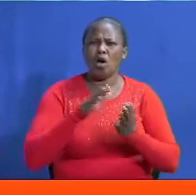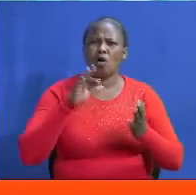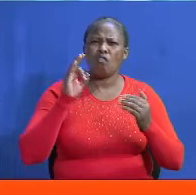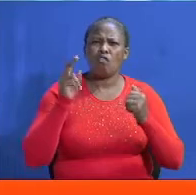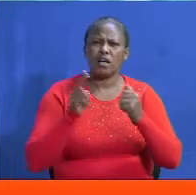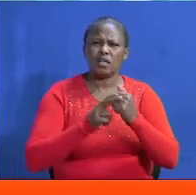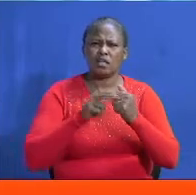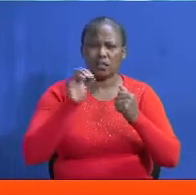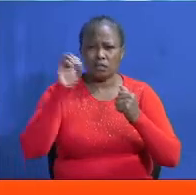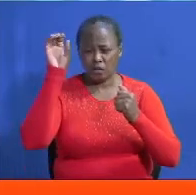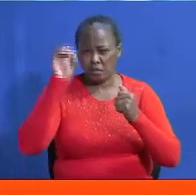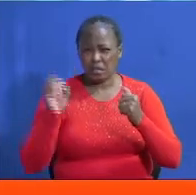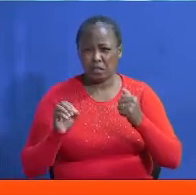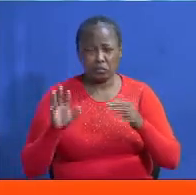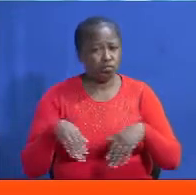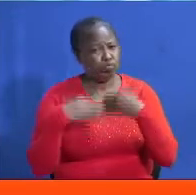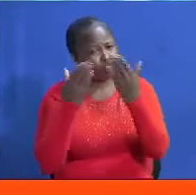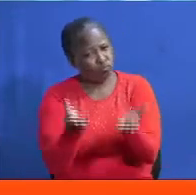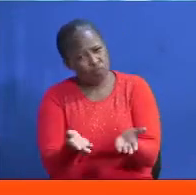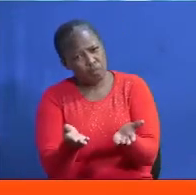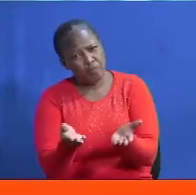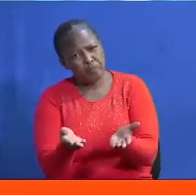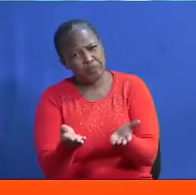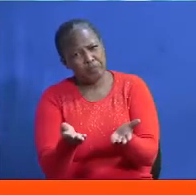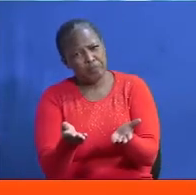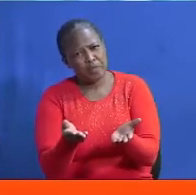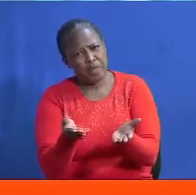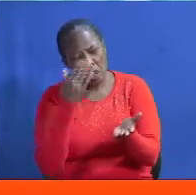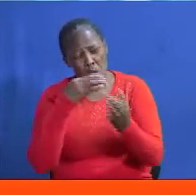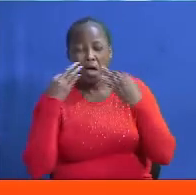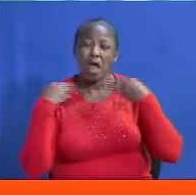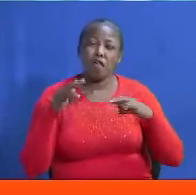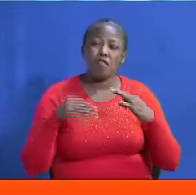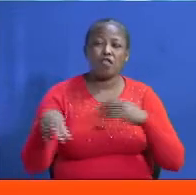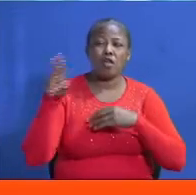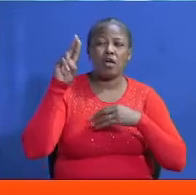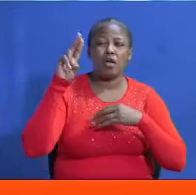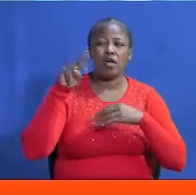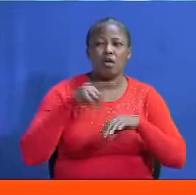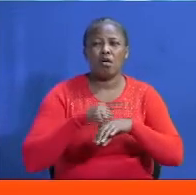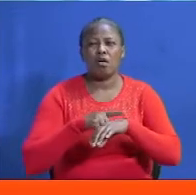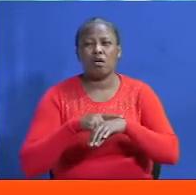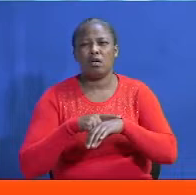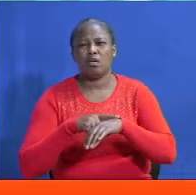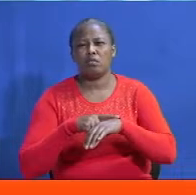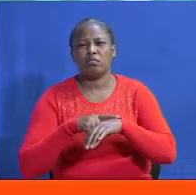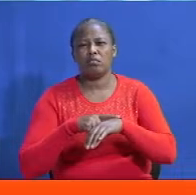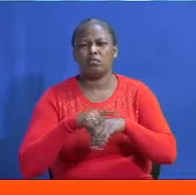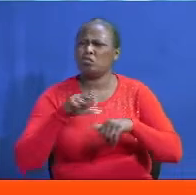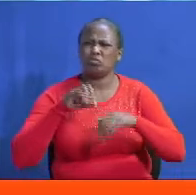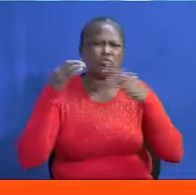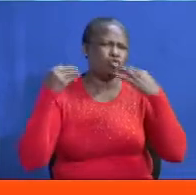is refundable, because we in EOSIO it's free to use the blockchain network. Mm-hmm. It's about free.